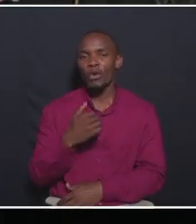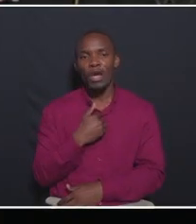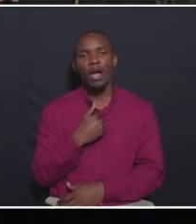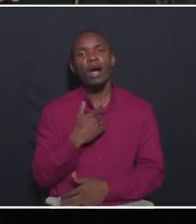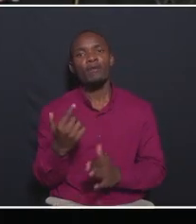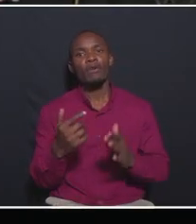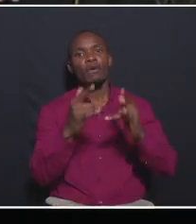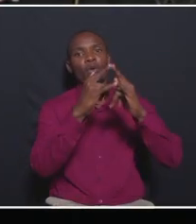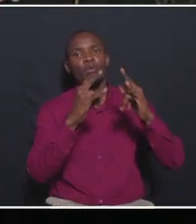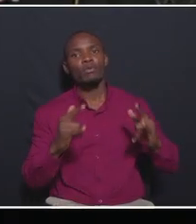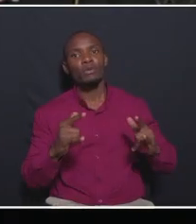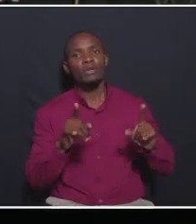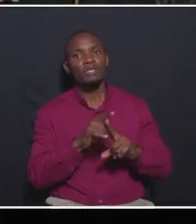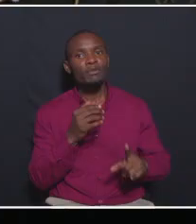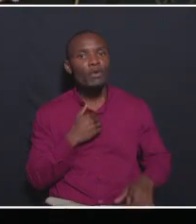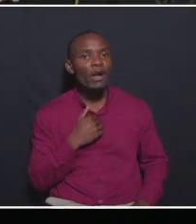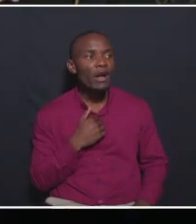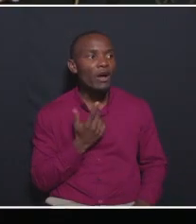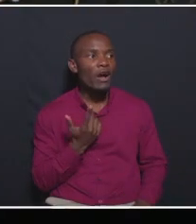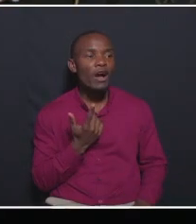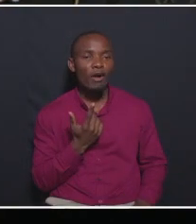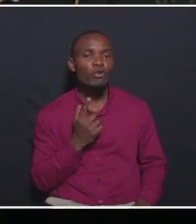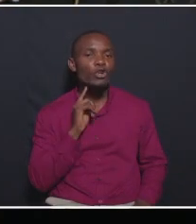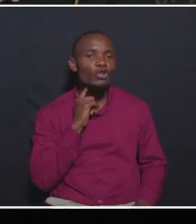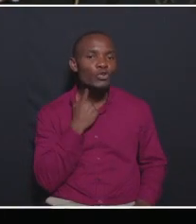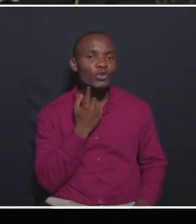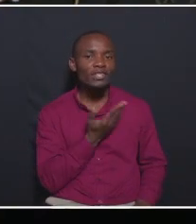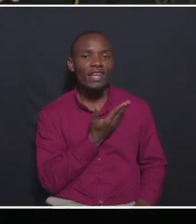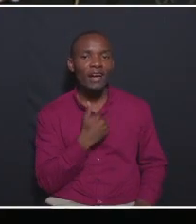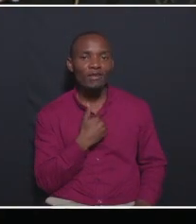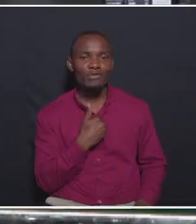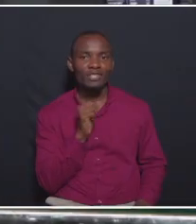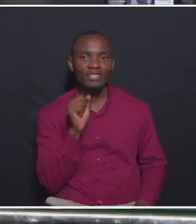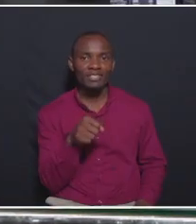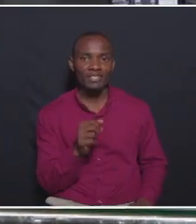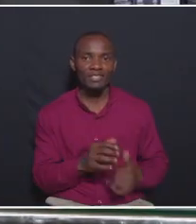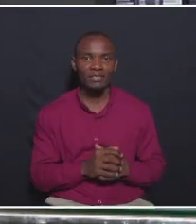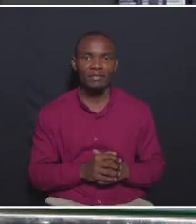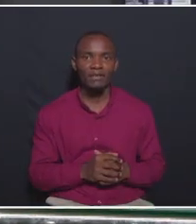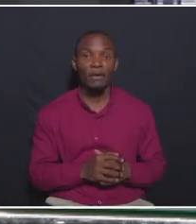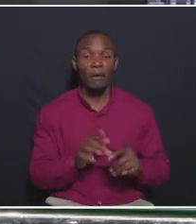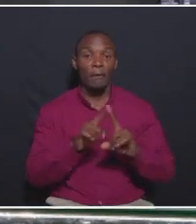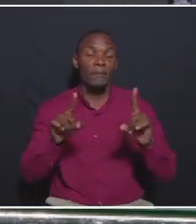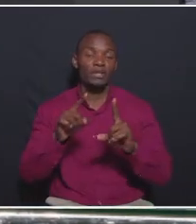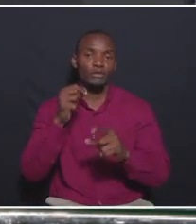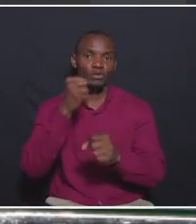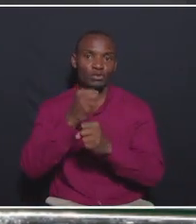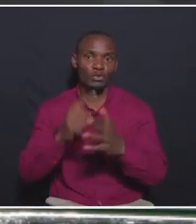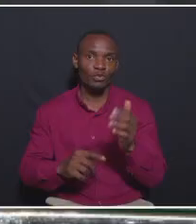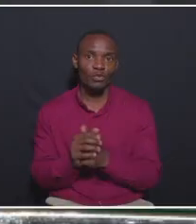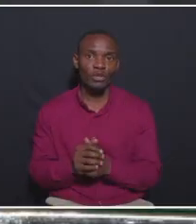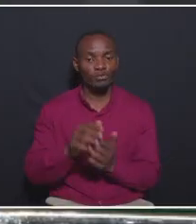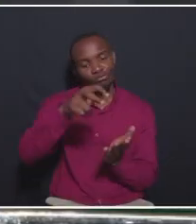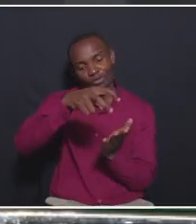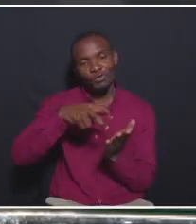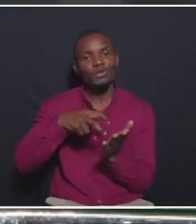sweets. Justin, are there still sweets? We need to. There are sweets. But the catch is you have to scan the QR code to get a sweet. So,